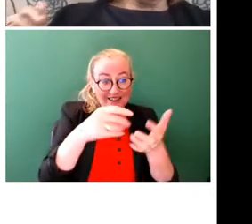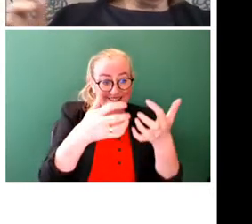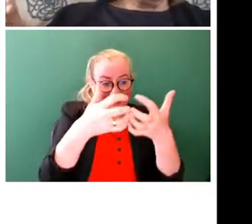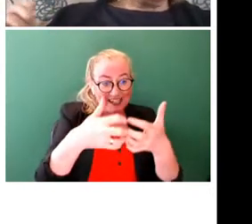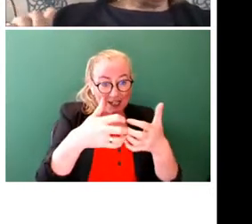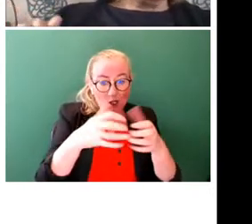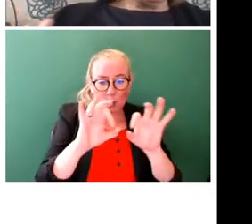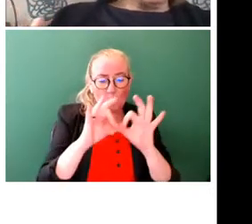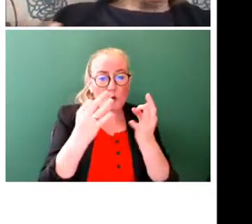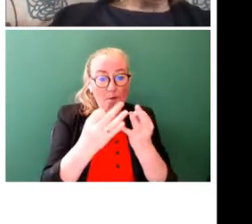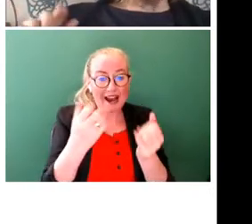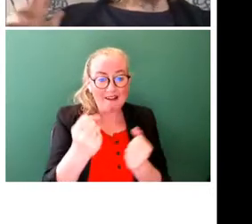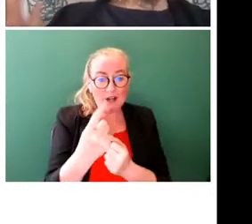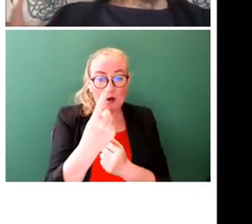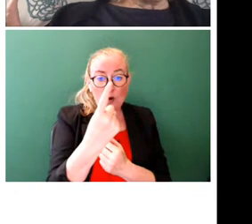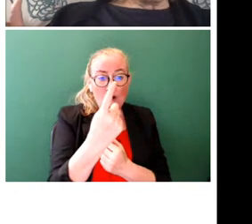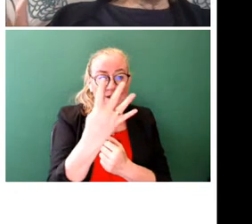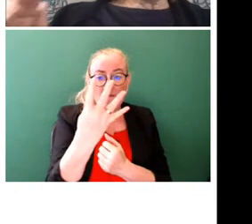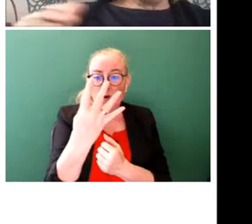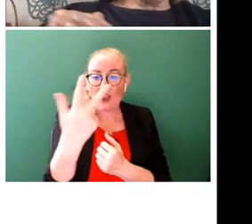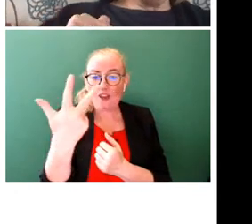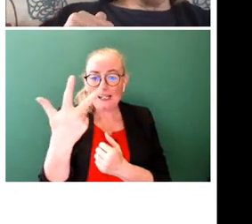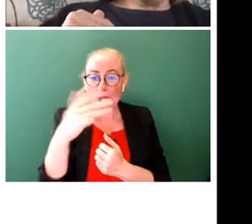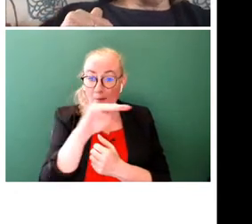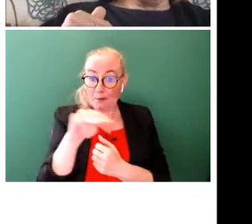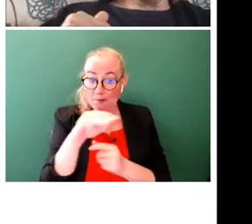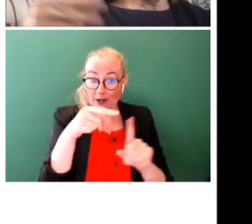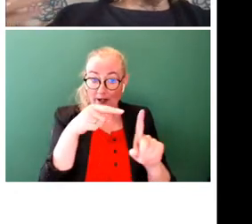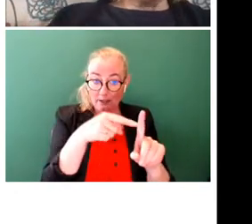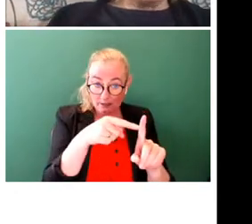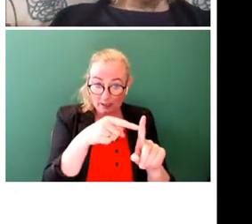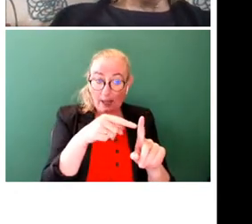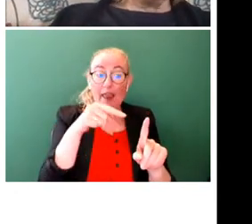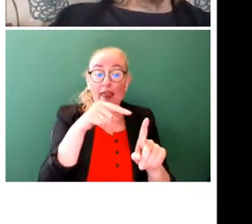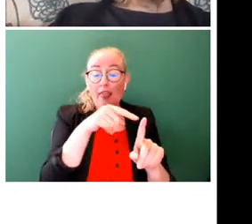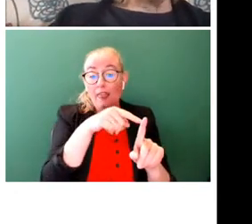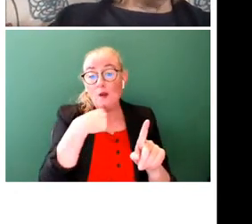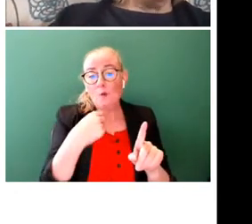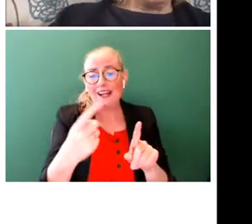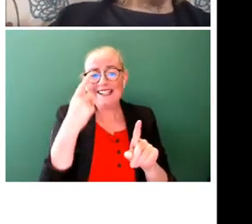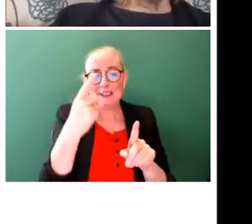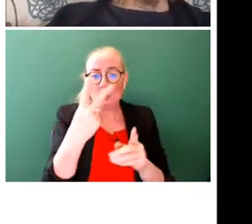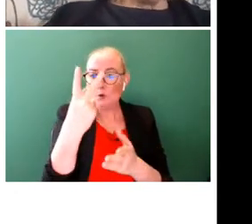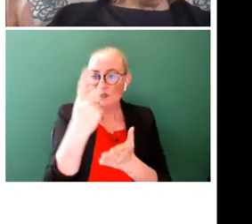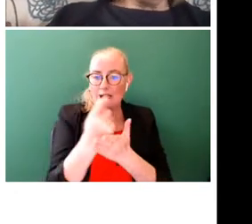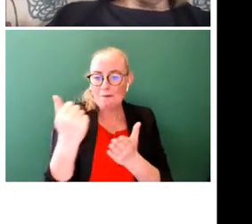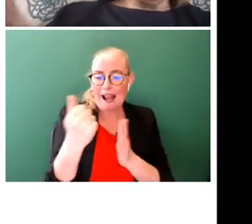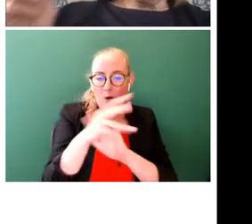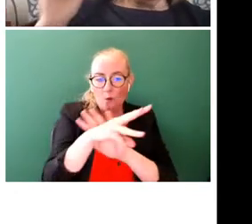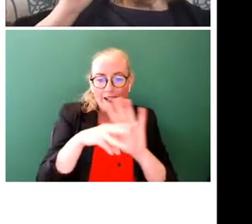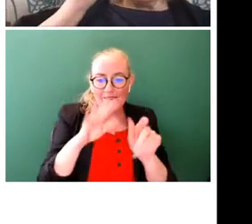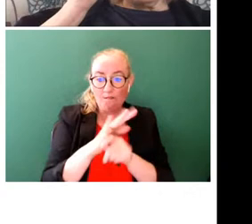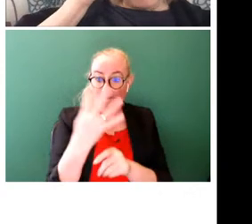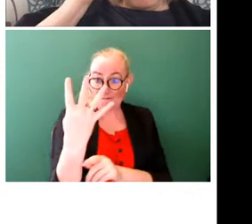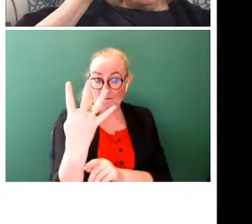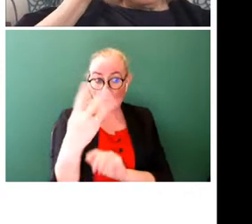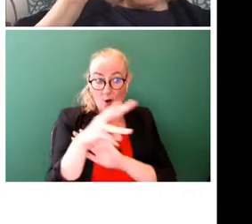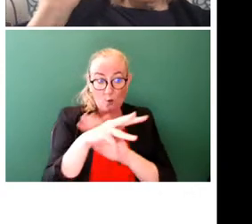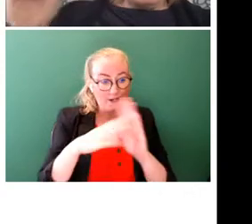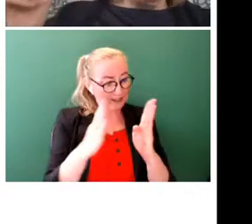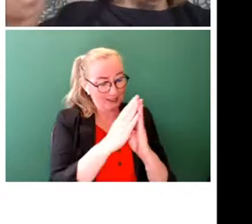had 143 people, and we did this twice a week for 4 weeks, and we showed